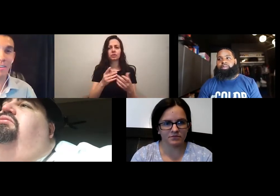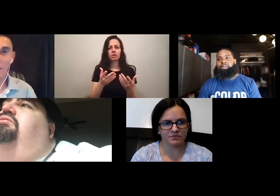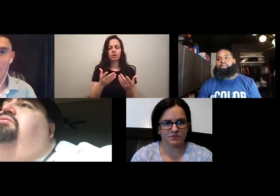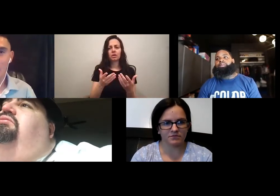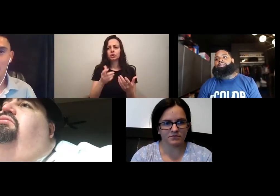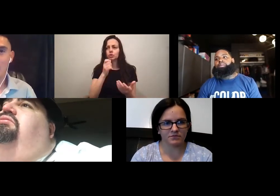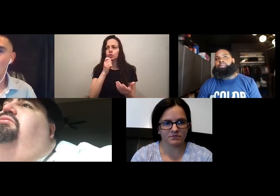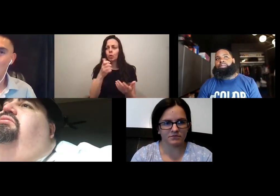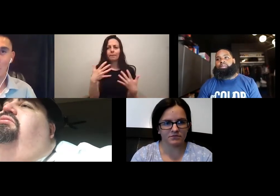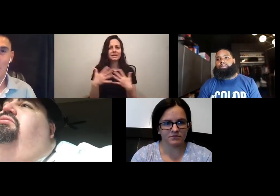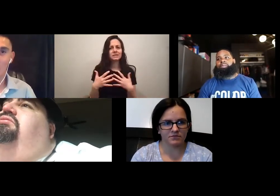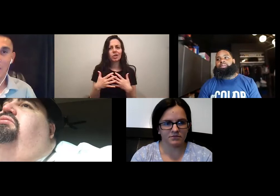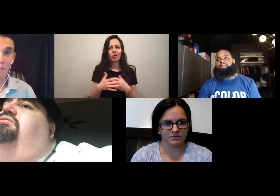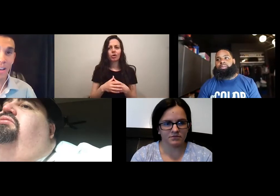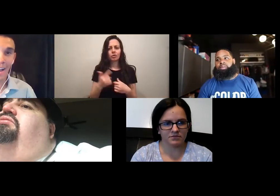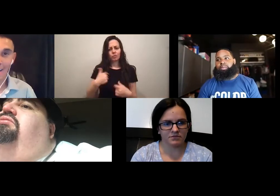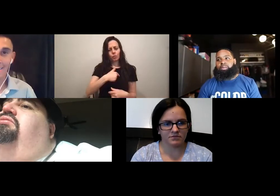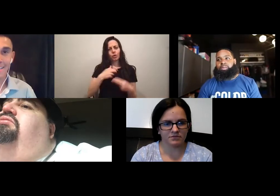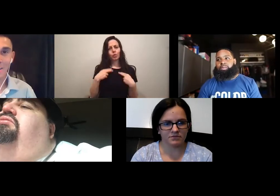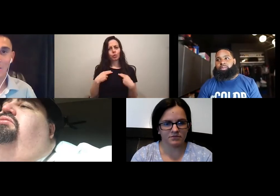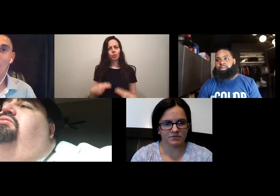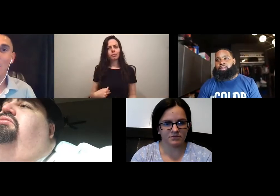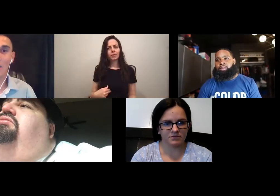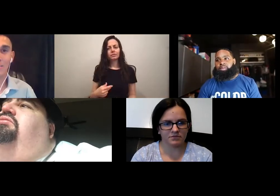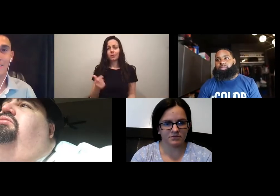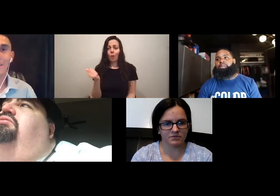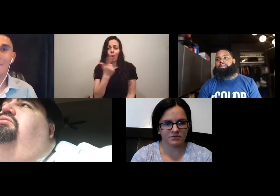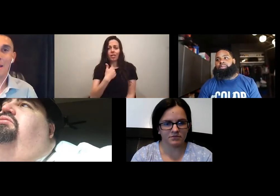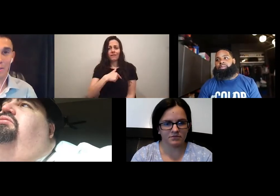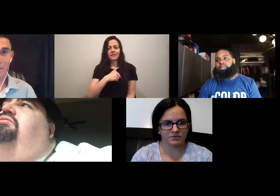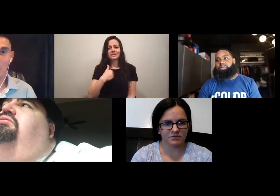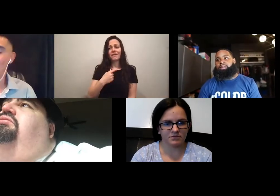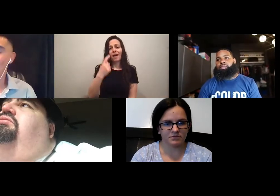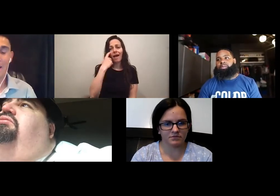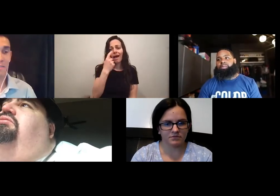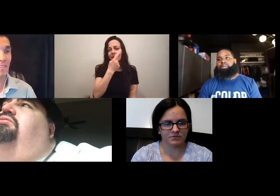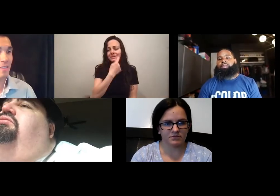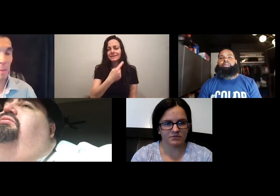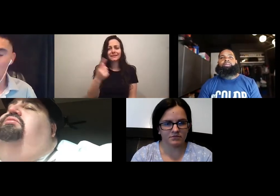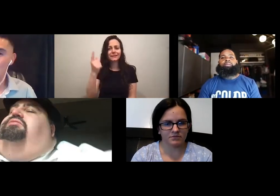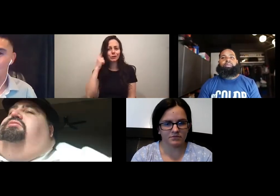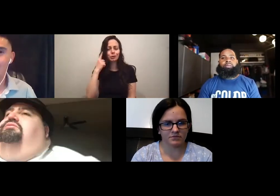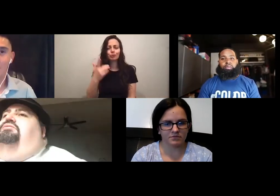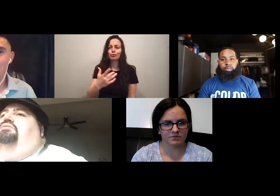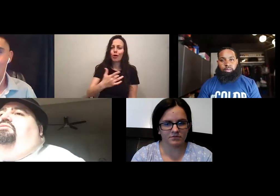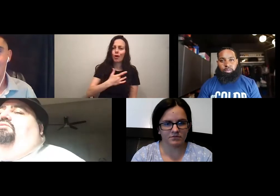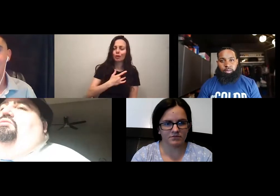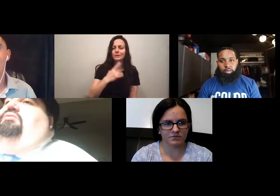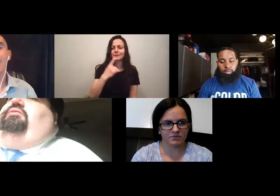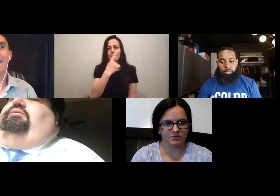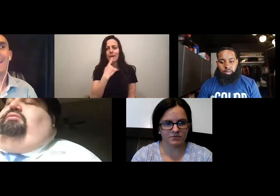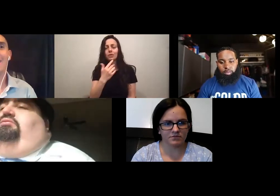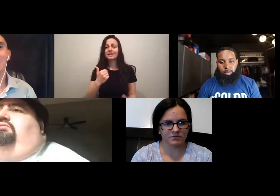have any fear. We're human beings. We have eyes, ears, hearts, mouths. We all have emotions and